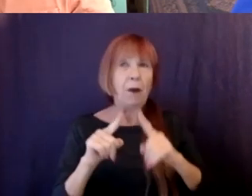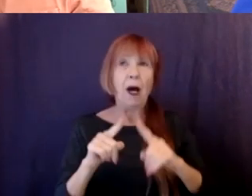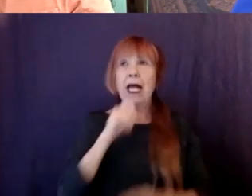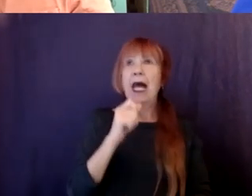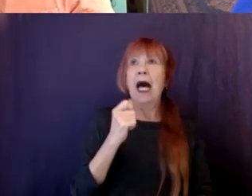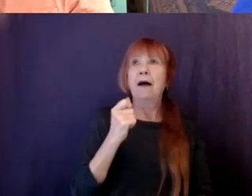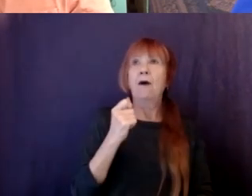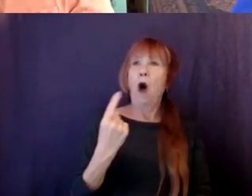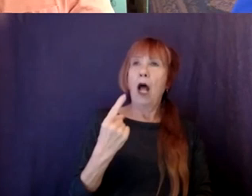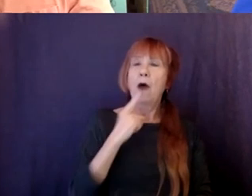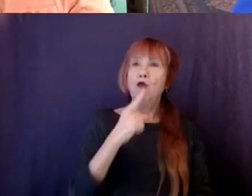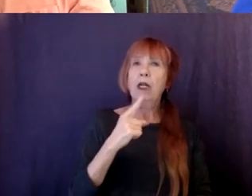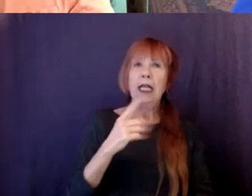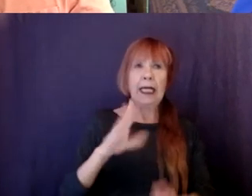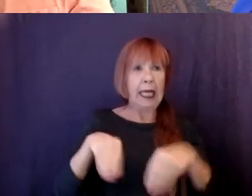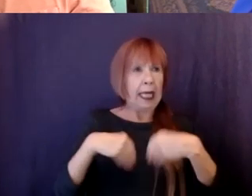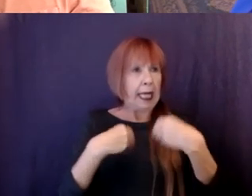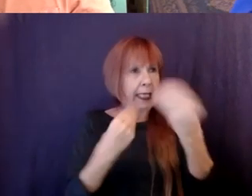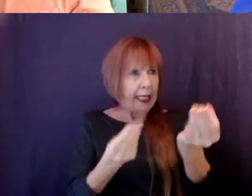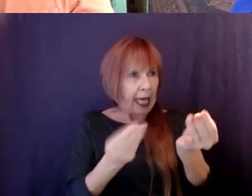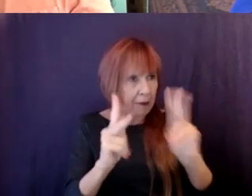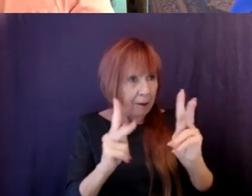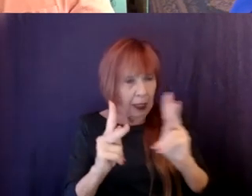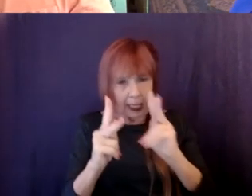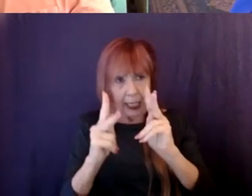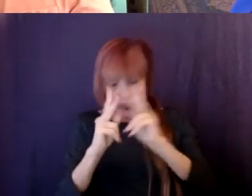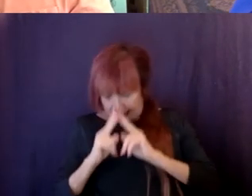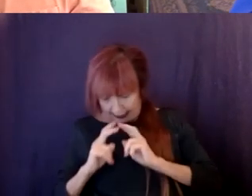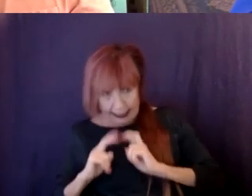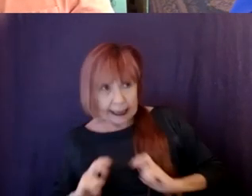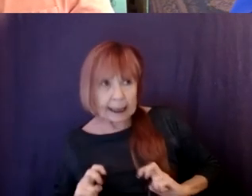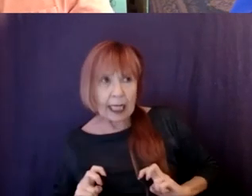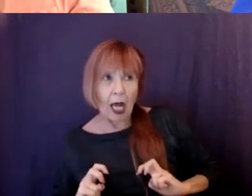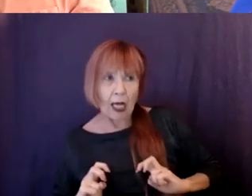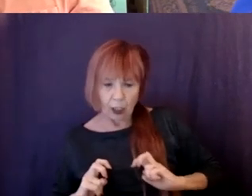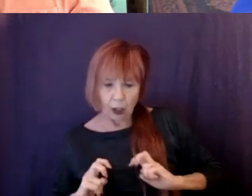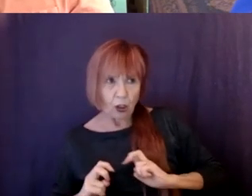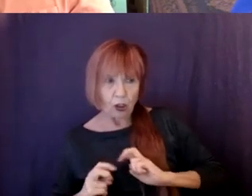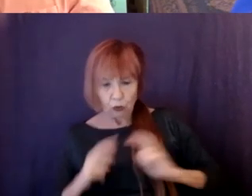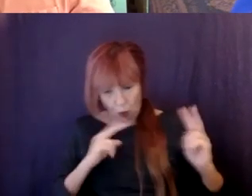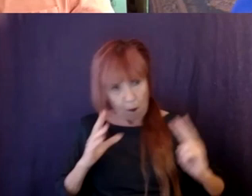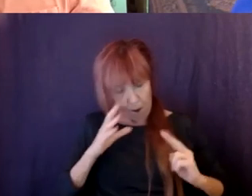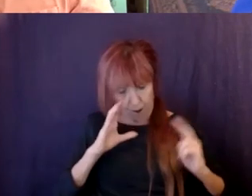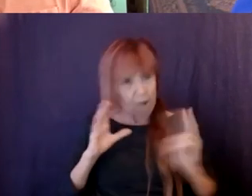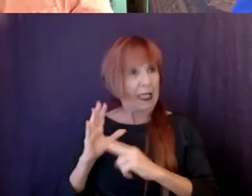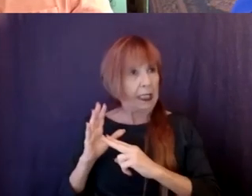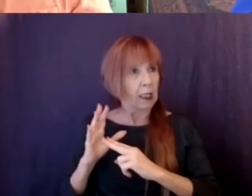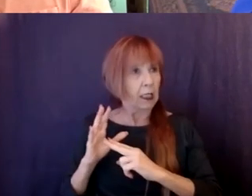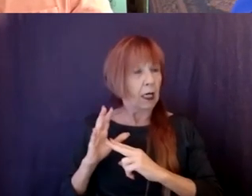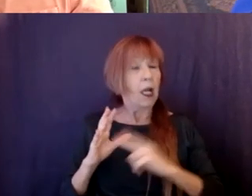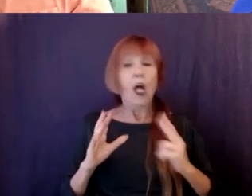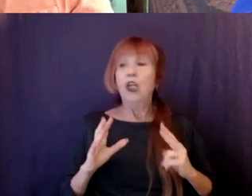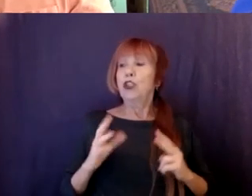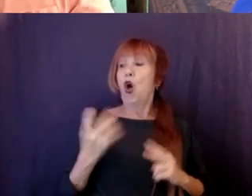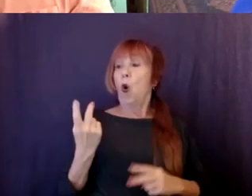felt really gave people a really an inside look. Right. That, and that our goal was to see if we could